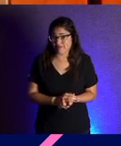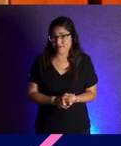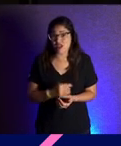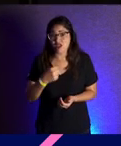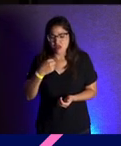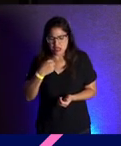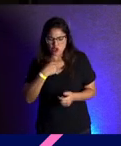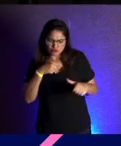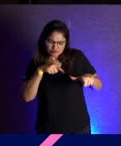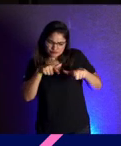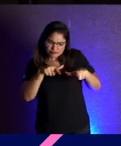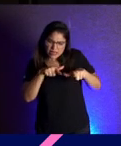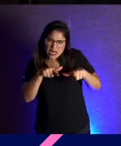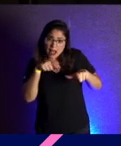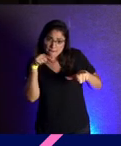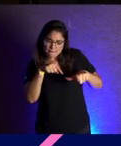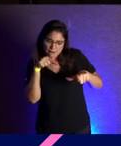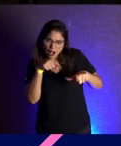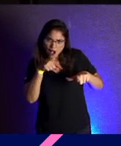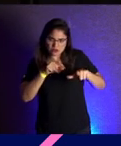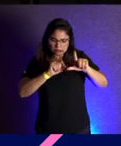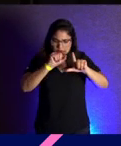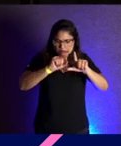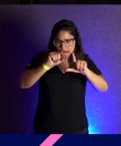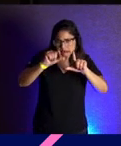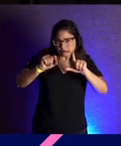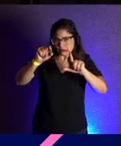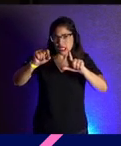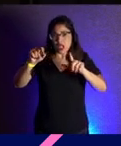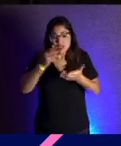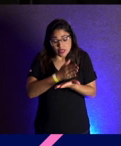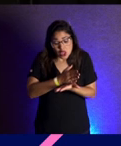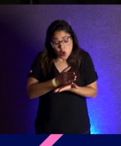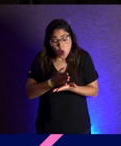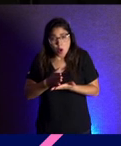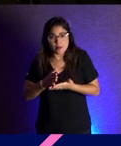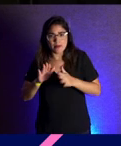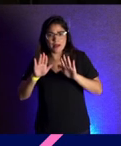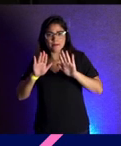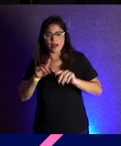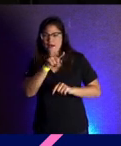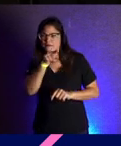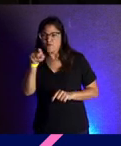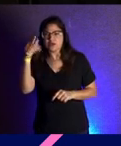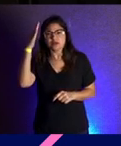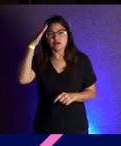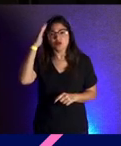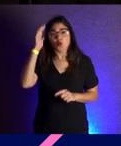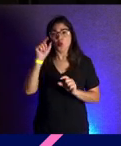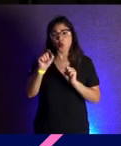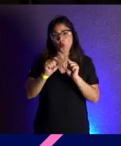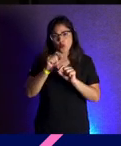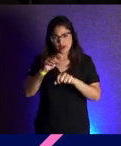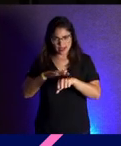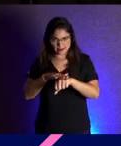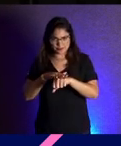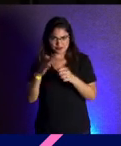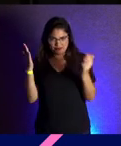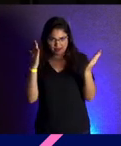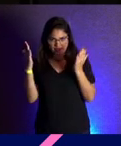advocate begins. But I think that the thing that I want to take away from this conversation is that, first, we don't stop